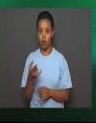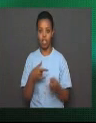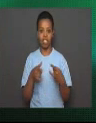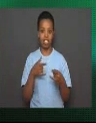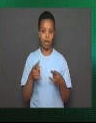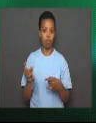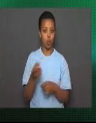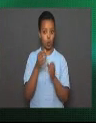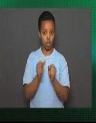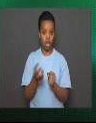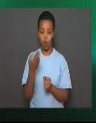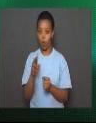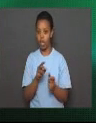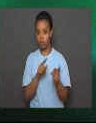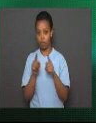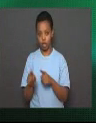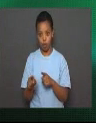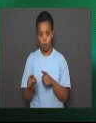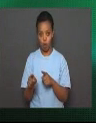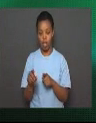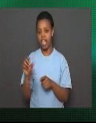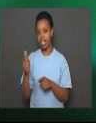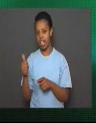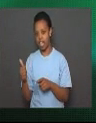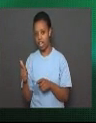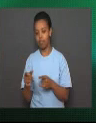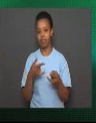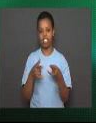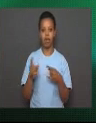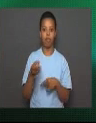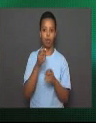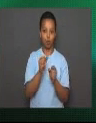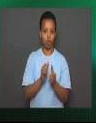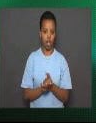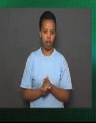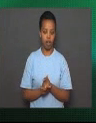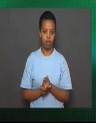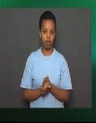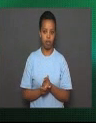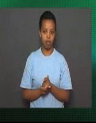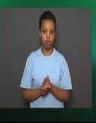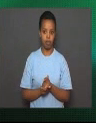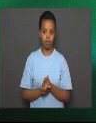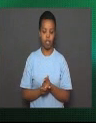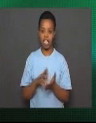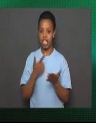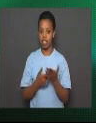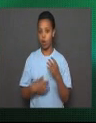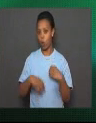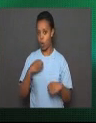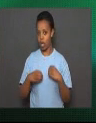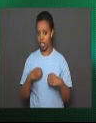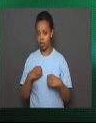species or they can be from different species. The organism